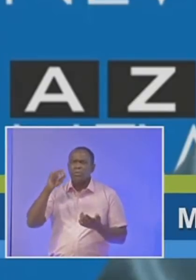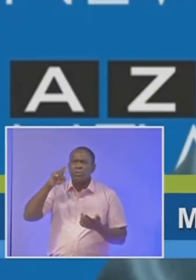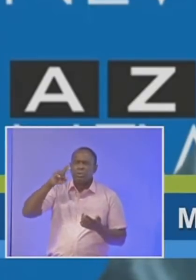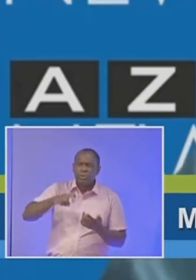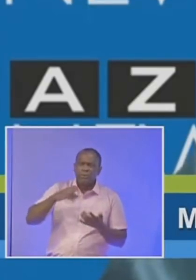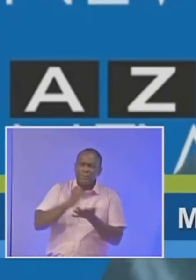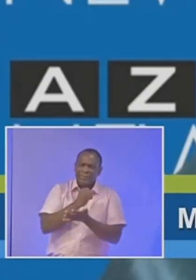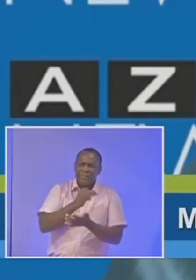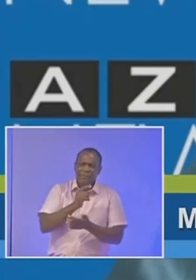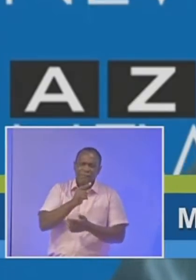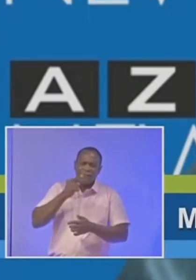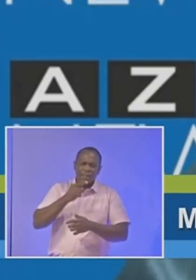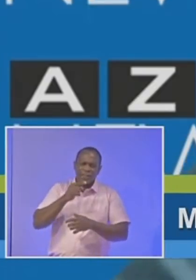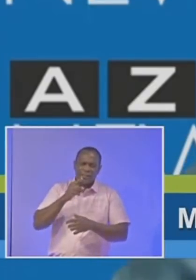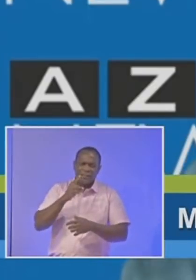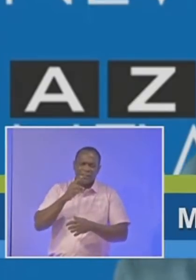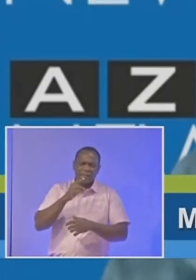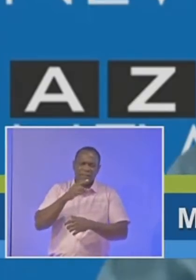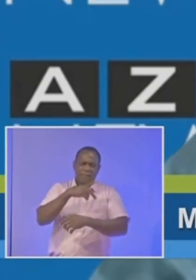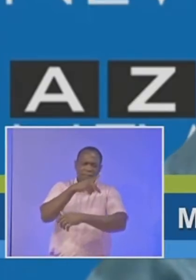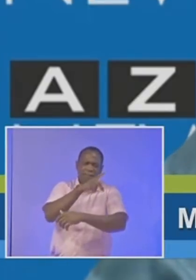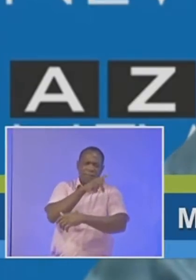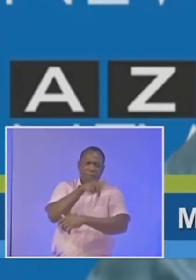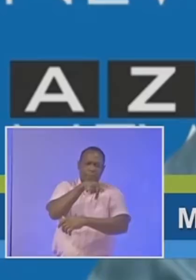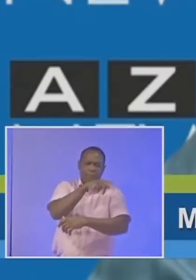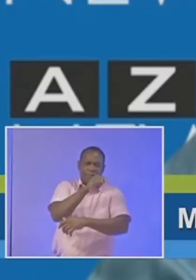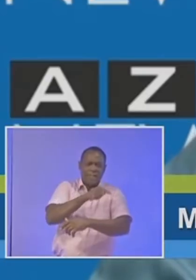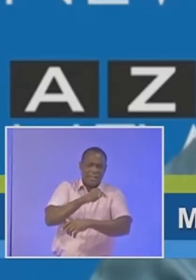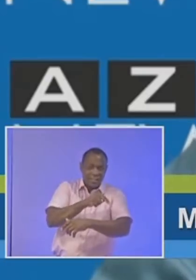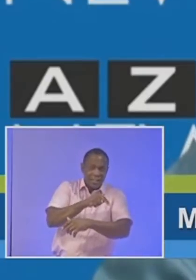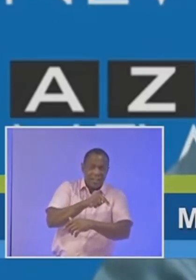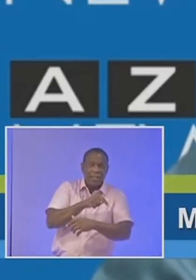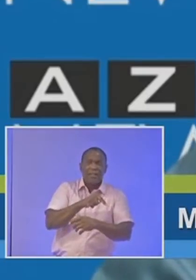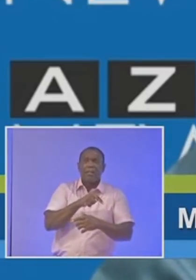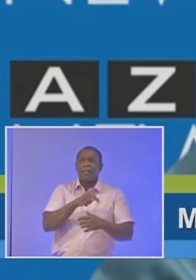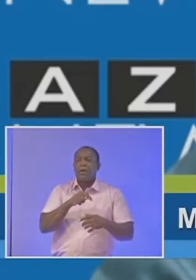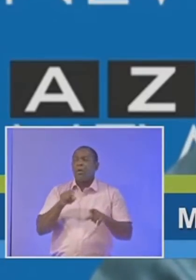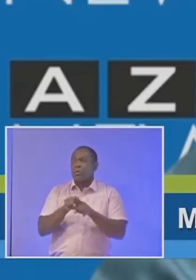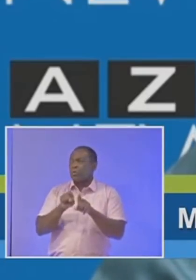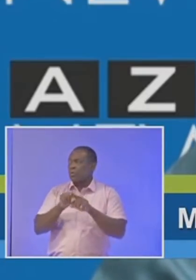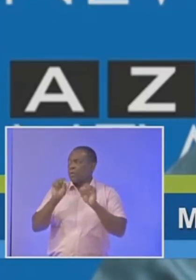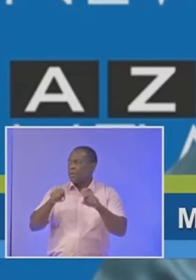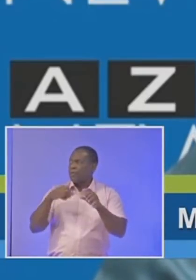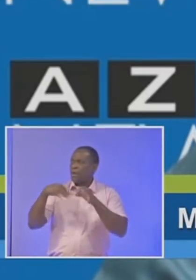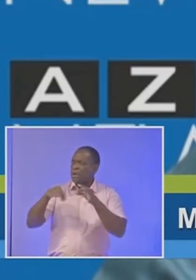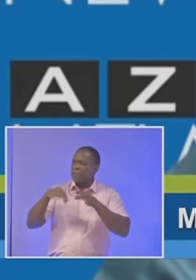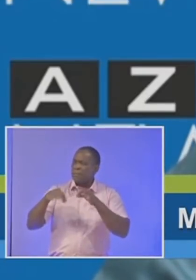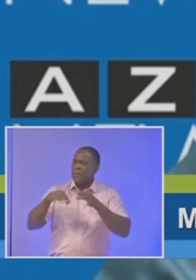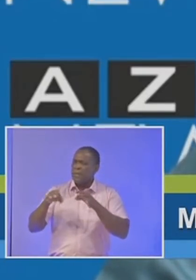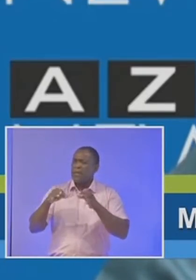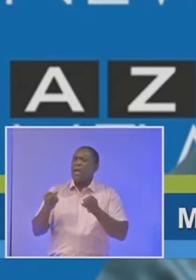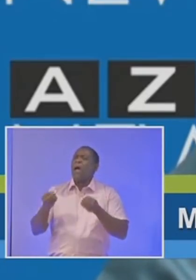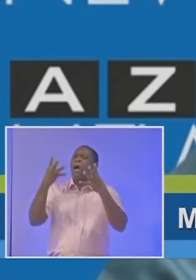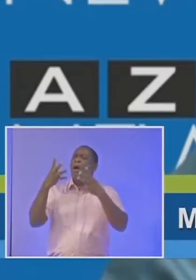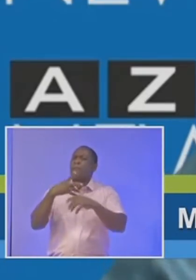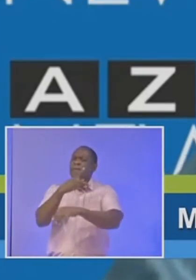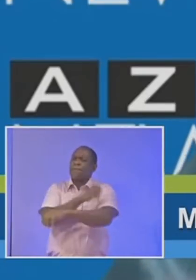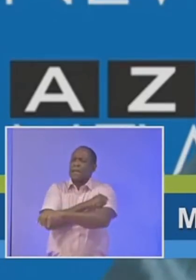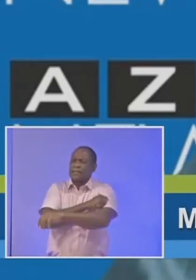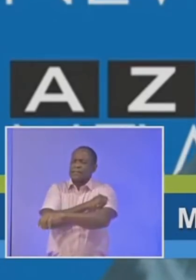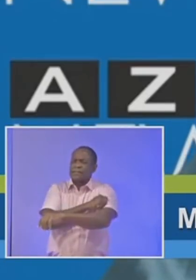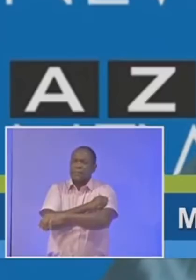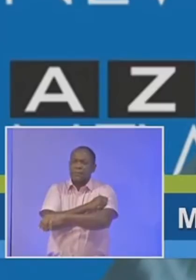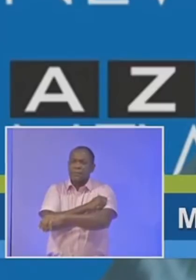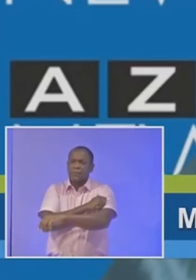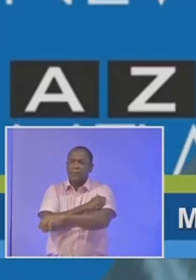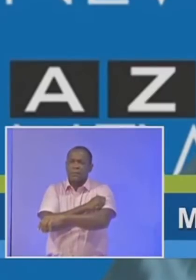Pfizer. Sure. And second question, the Minister, can we get a breakdown of the number of vaccines in terms of brands that